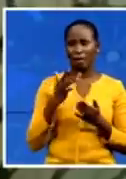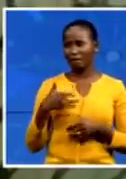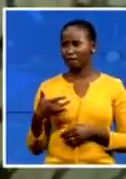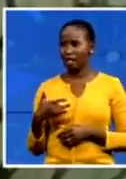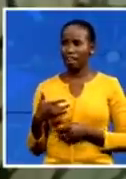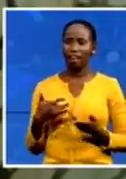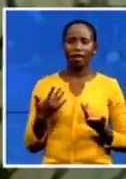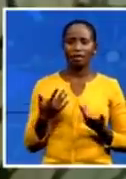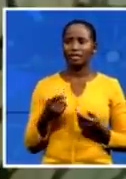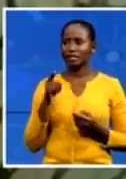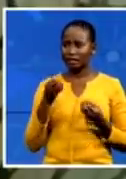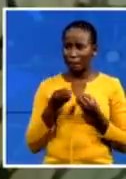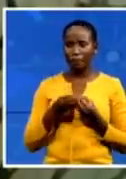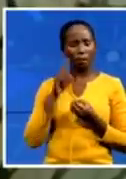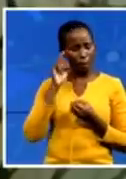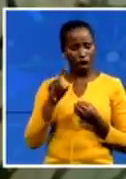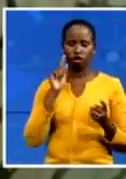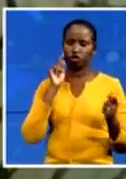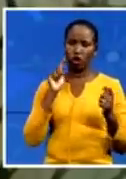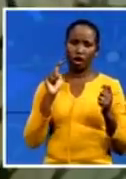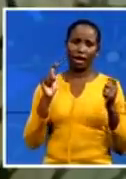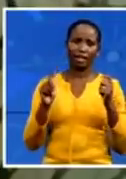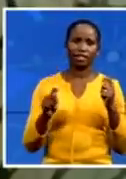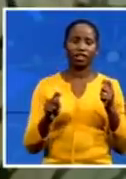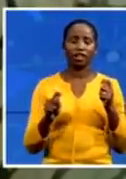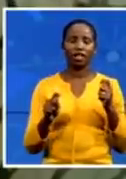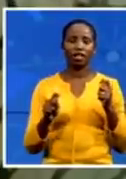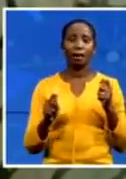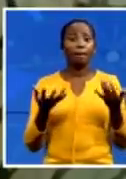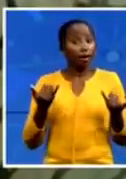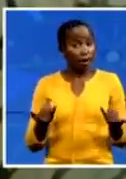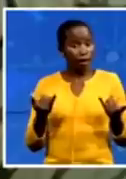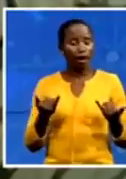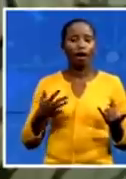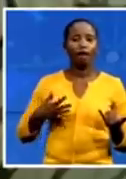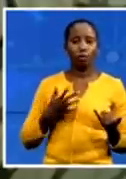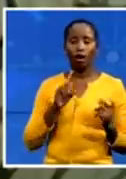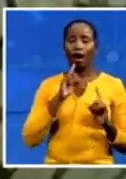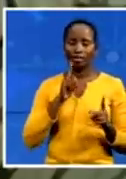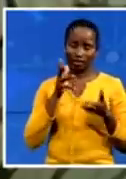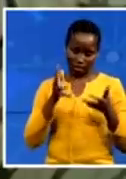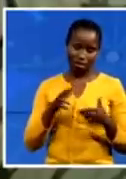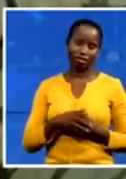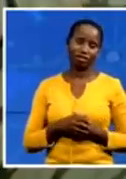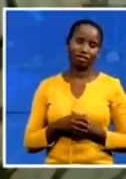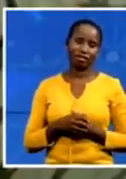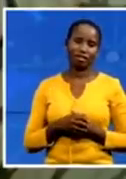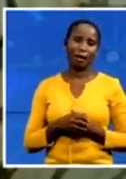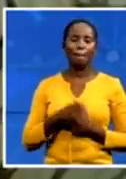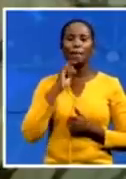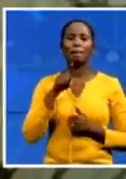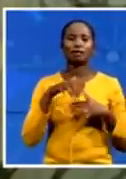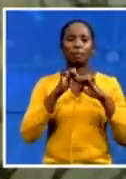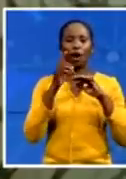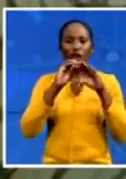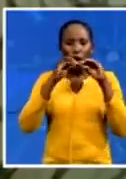change. And that's really the question that I want to go and answer, and that's the kind of vehicle and organization that I want to be able to build